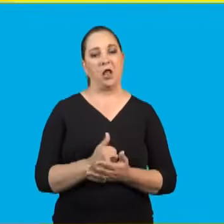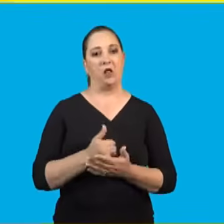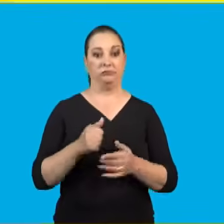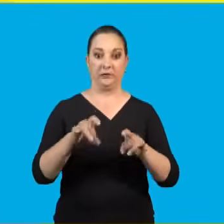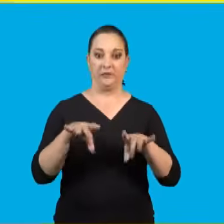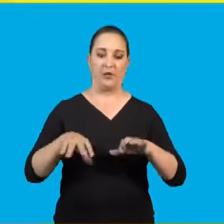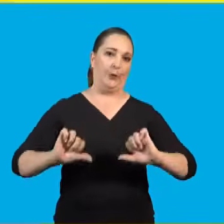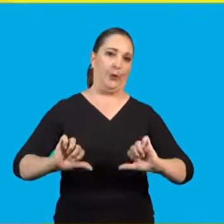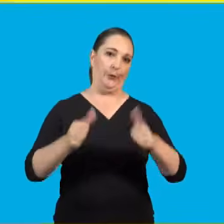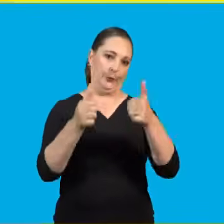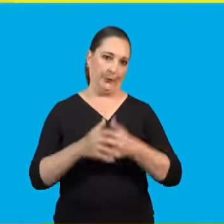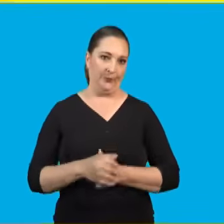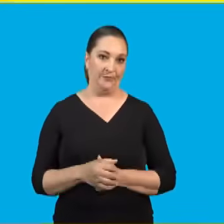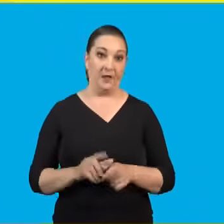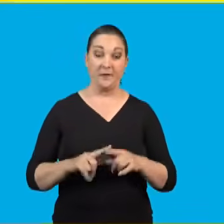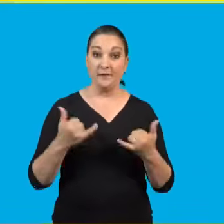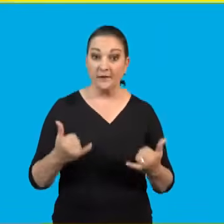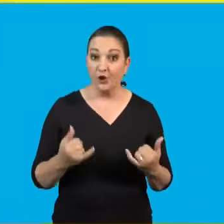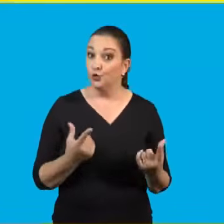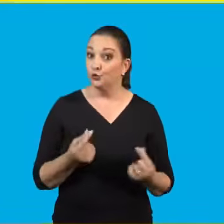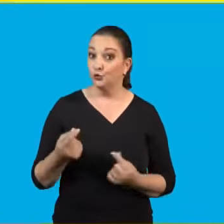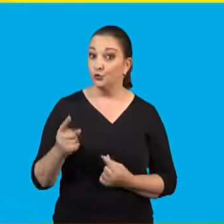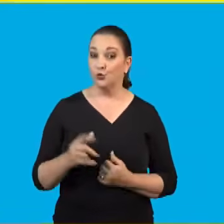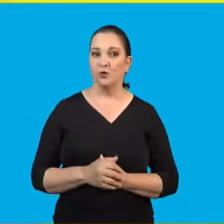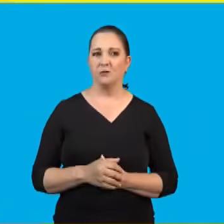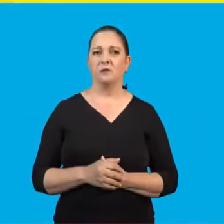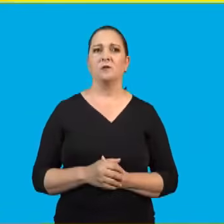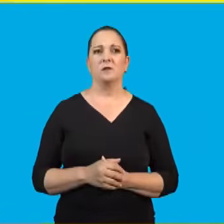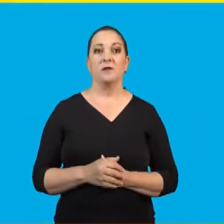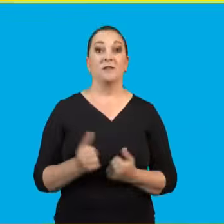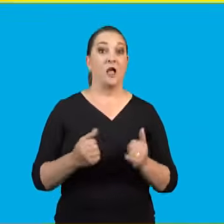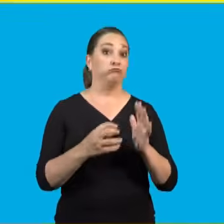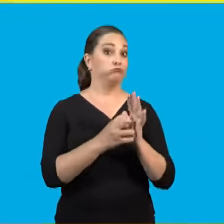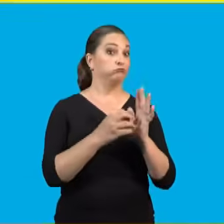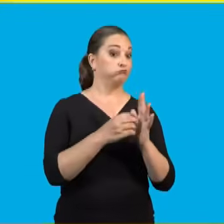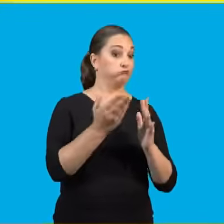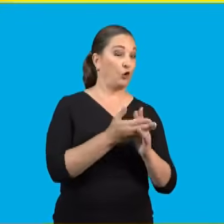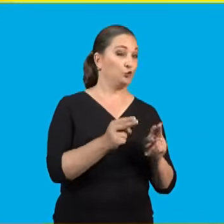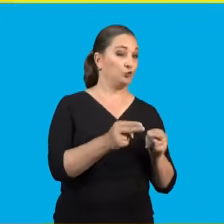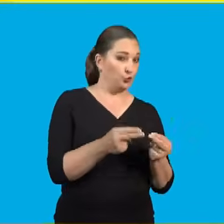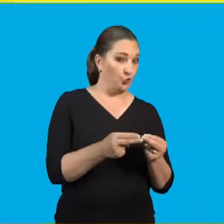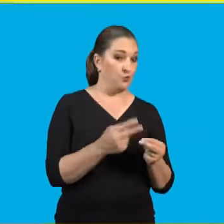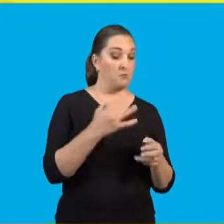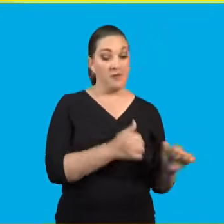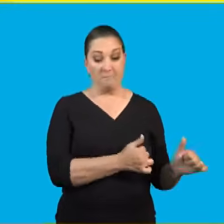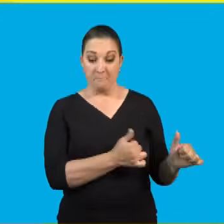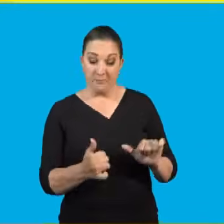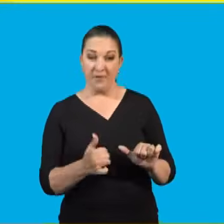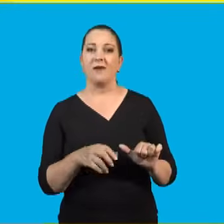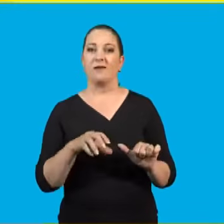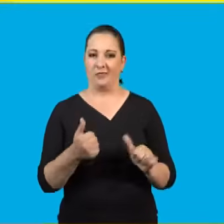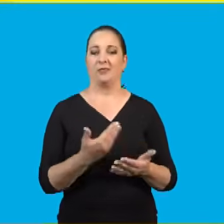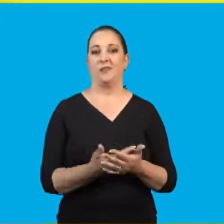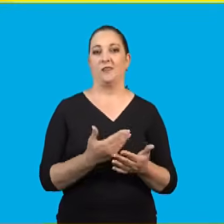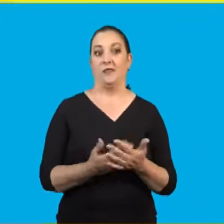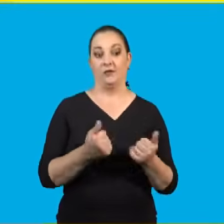you succeed in your exams. So what we're going to do now, we are going to take a very, very short commercial break. And when we come back